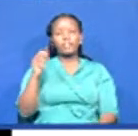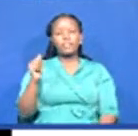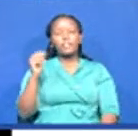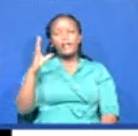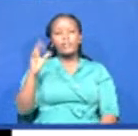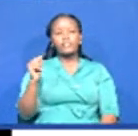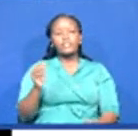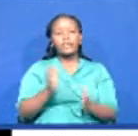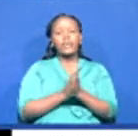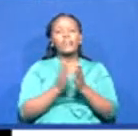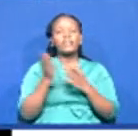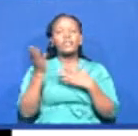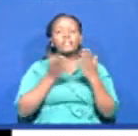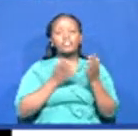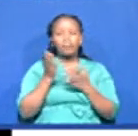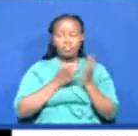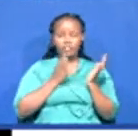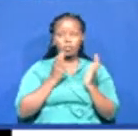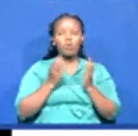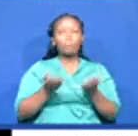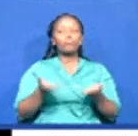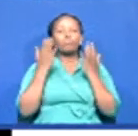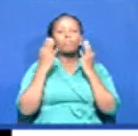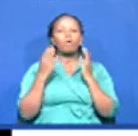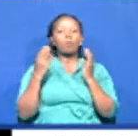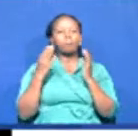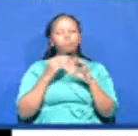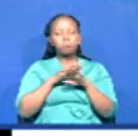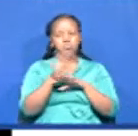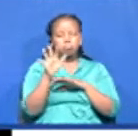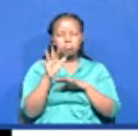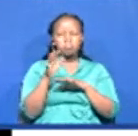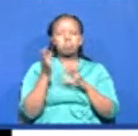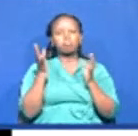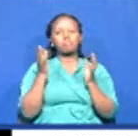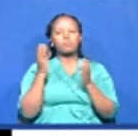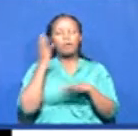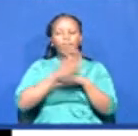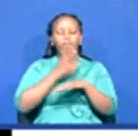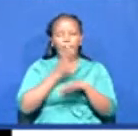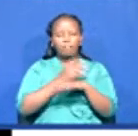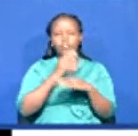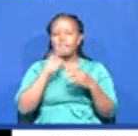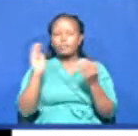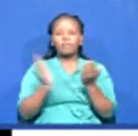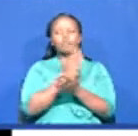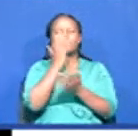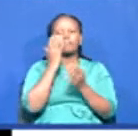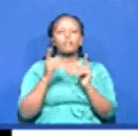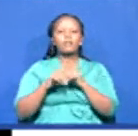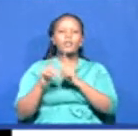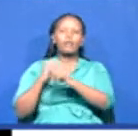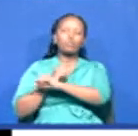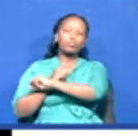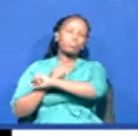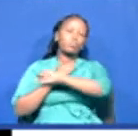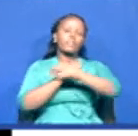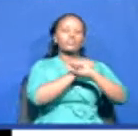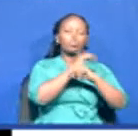services will further enhance the fight against illicit trade and protection of intellectual